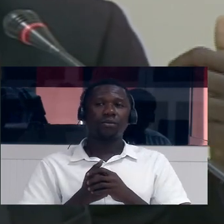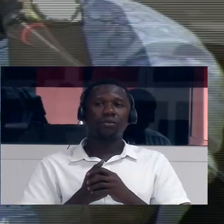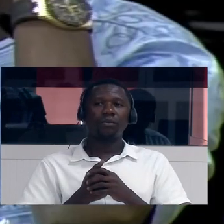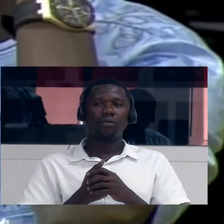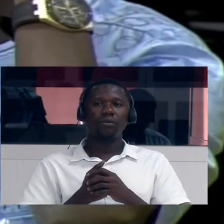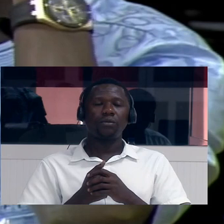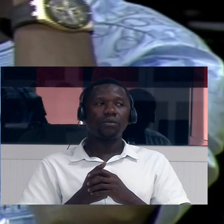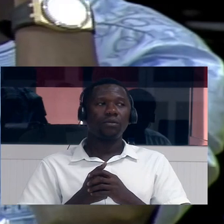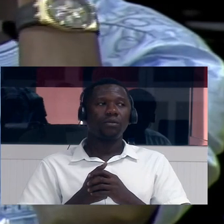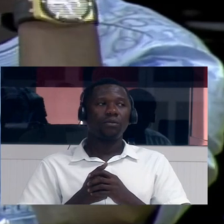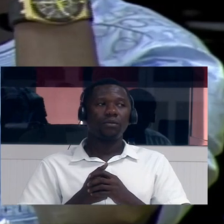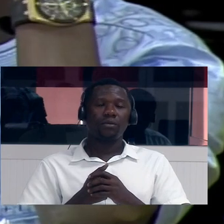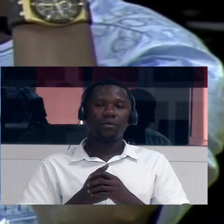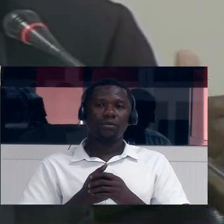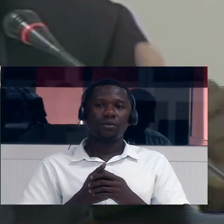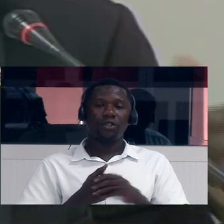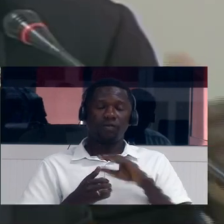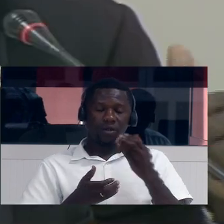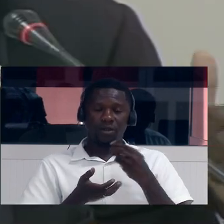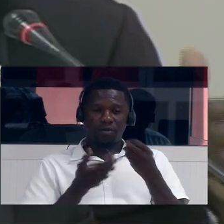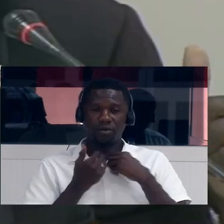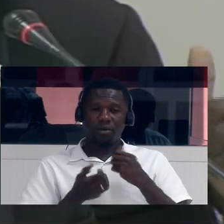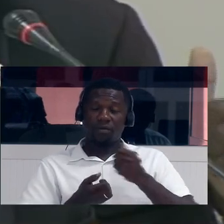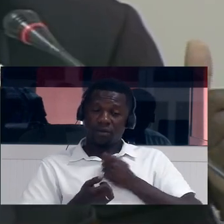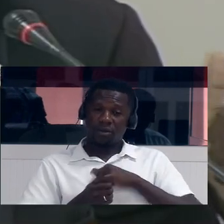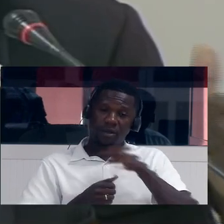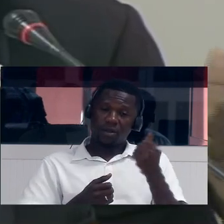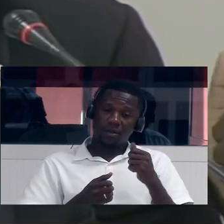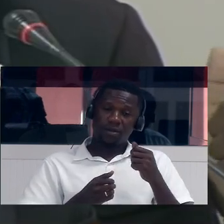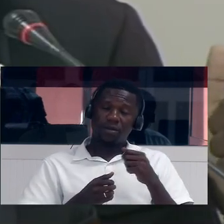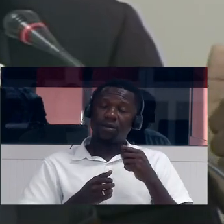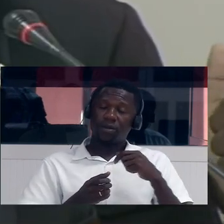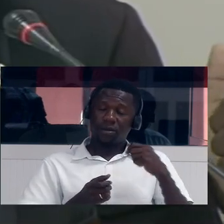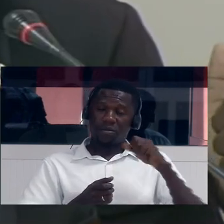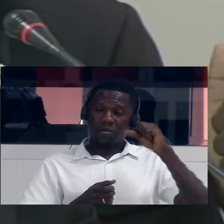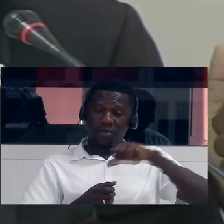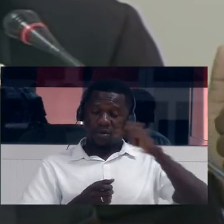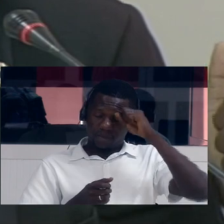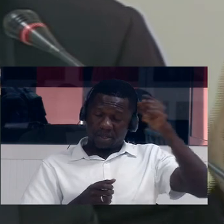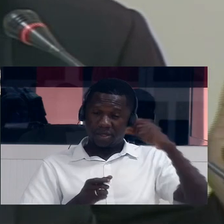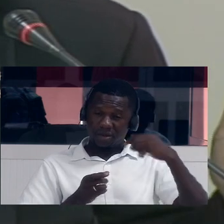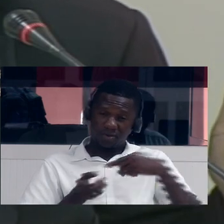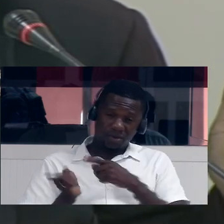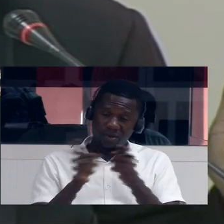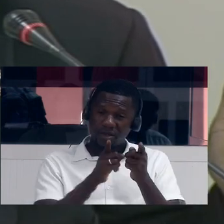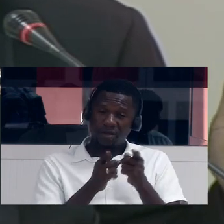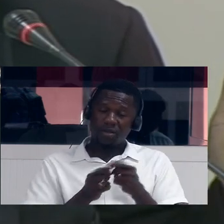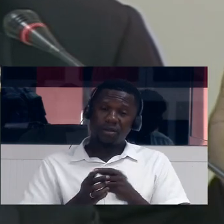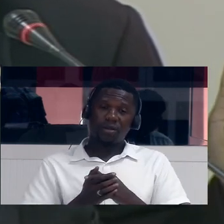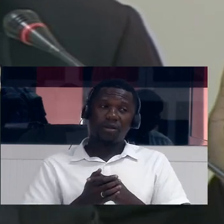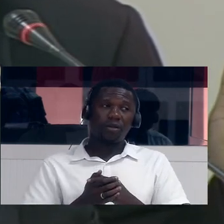and see what it is that's there. Thank but if you, Mr. can give us details of that. Fear and dictatorship, you're absolutely right. To operate under that